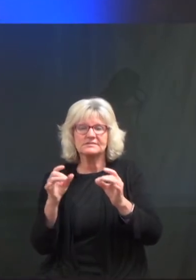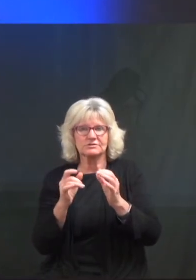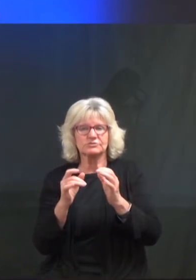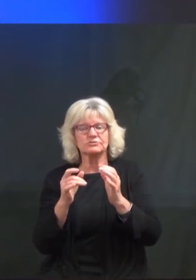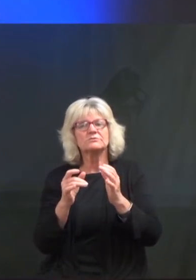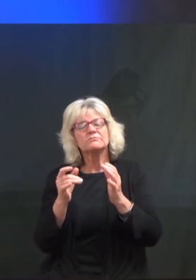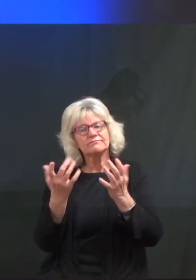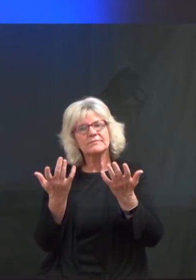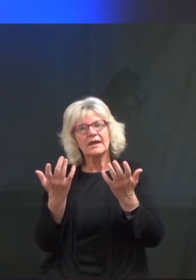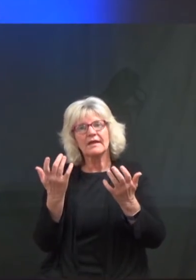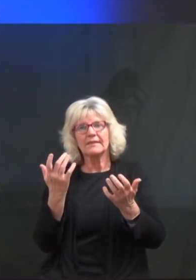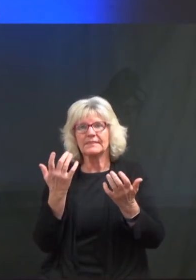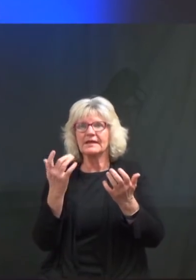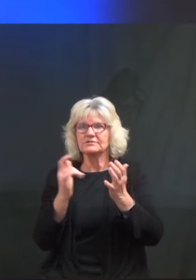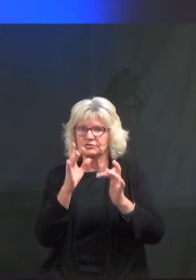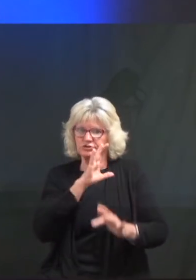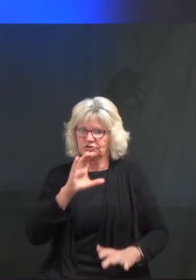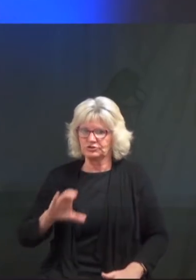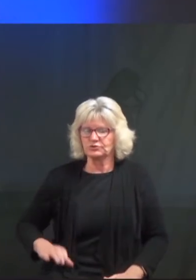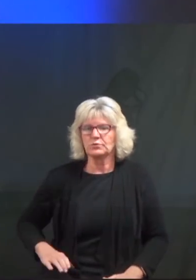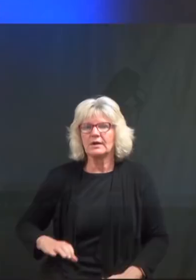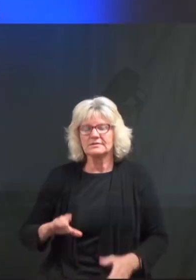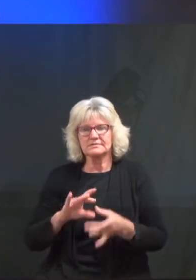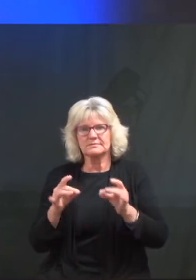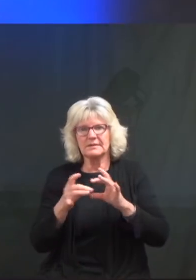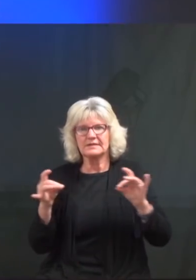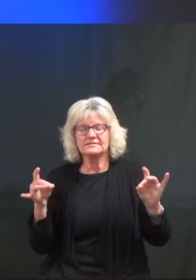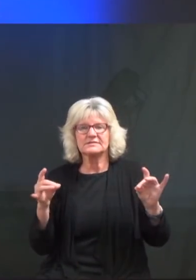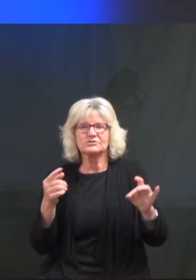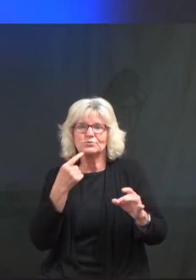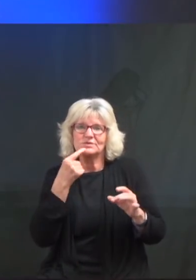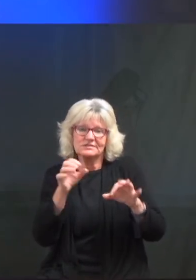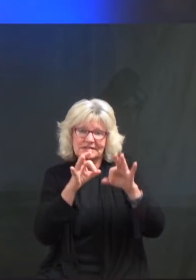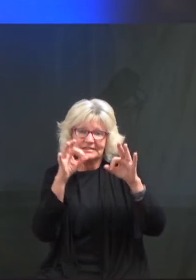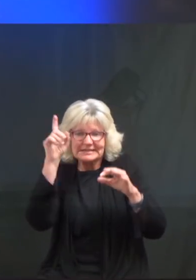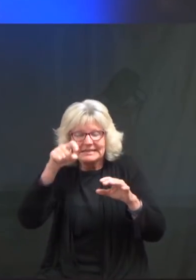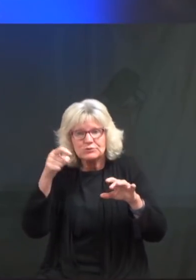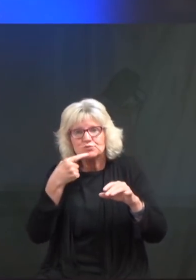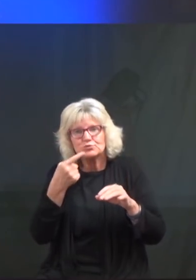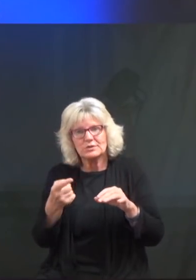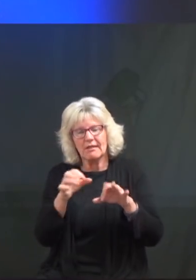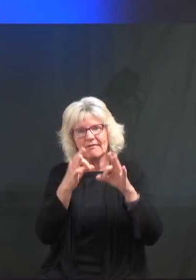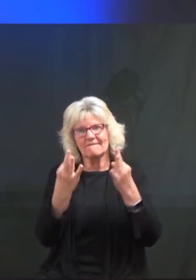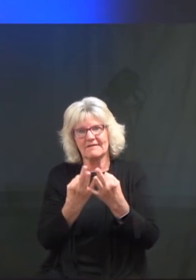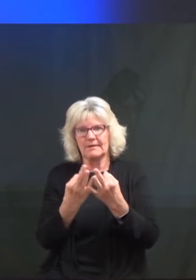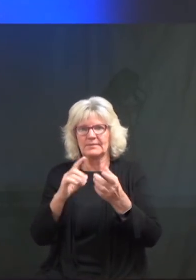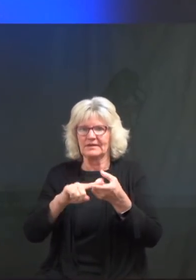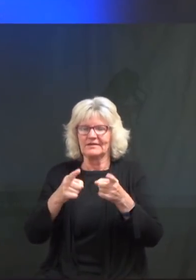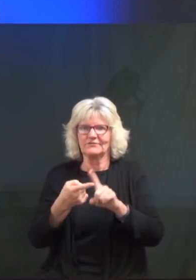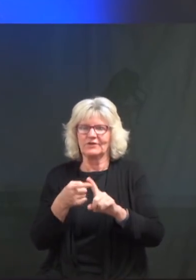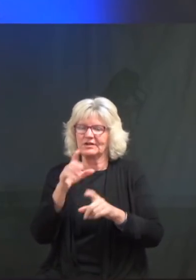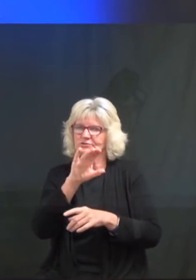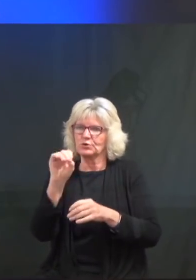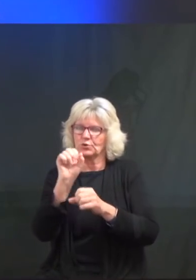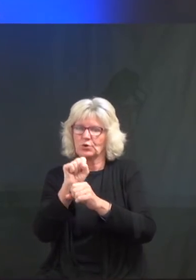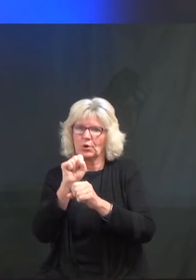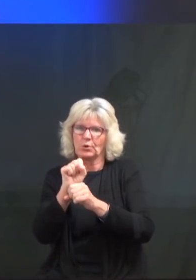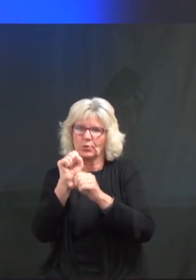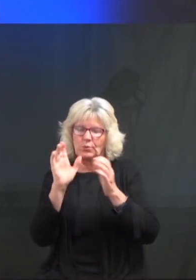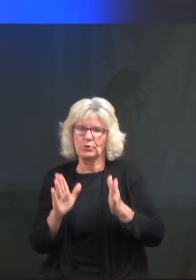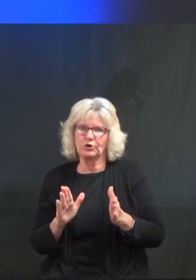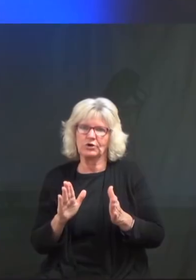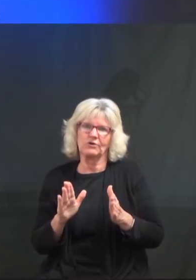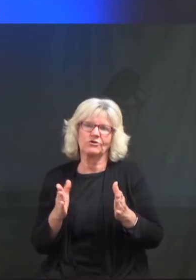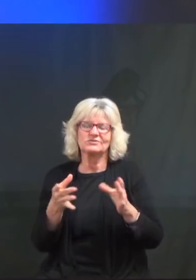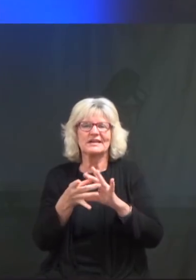our neighbors, our family, our friends, our co-workers. This is the message. It's also the message